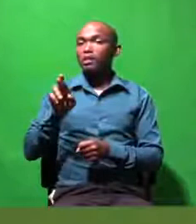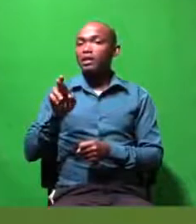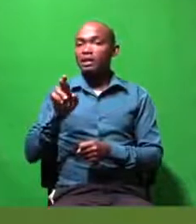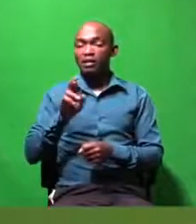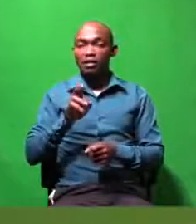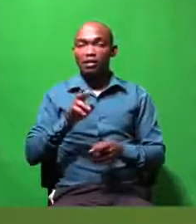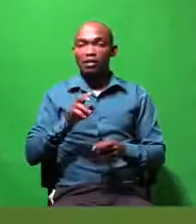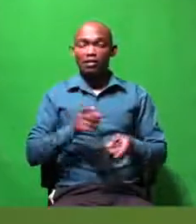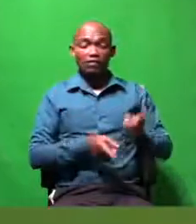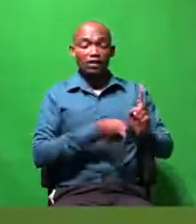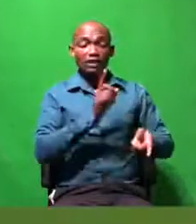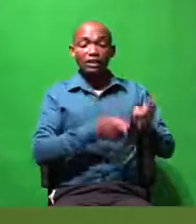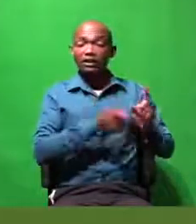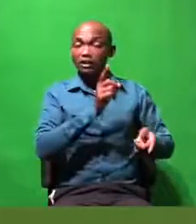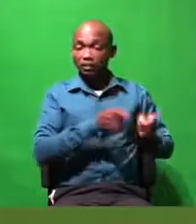pre-visiting.